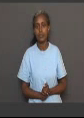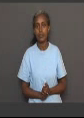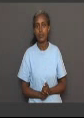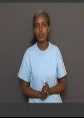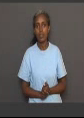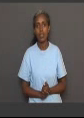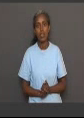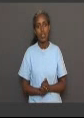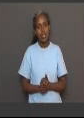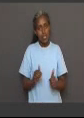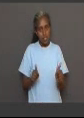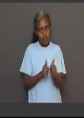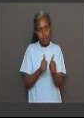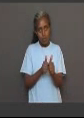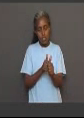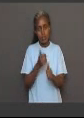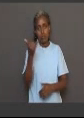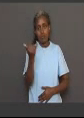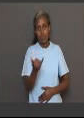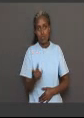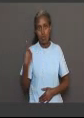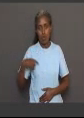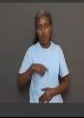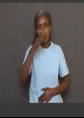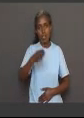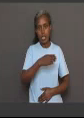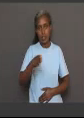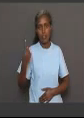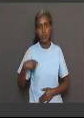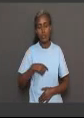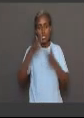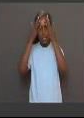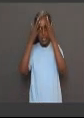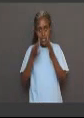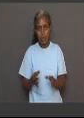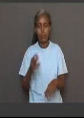In order to draw our graphs, we determine the period,